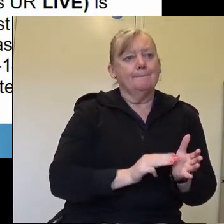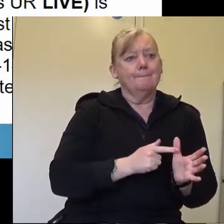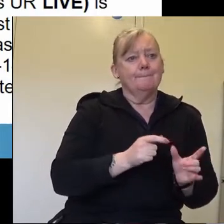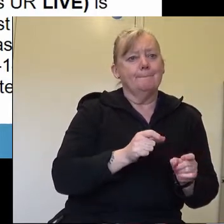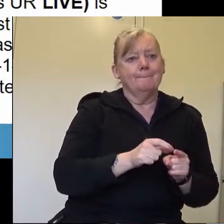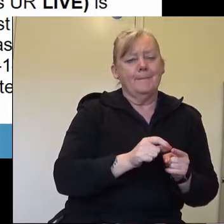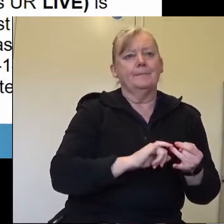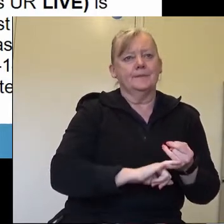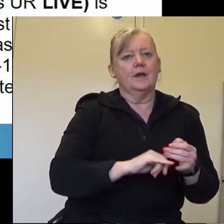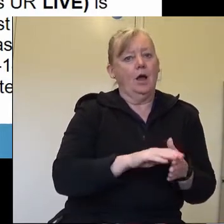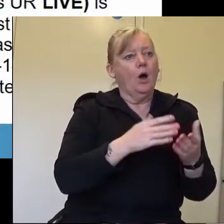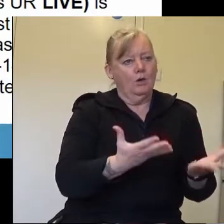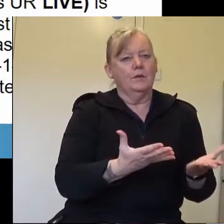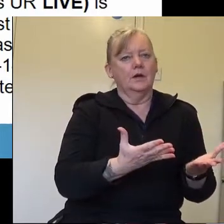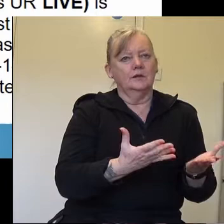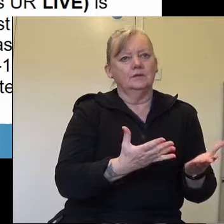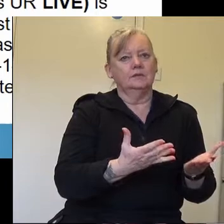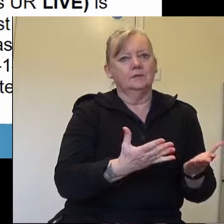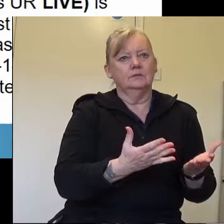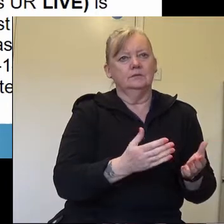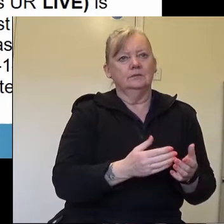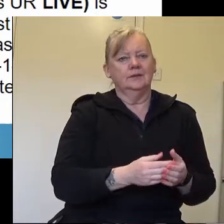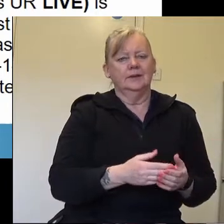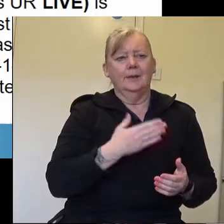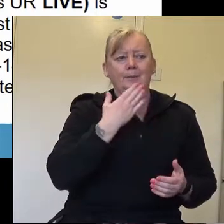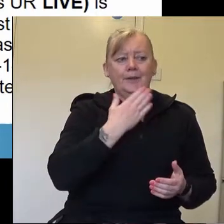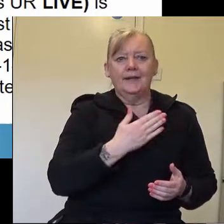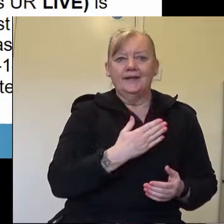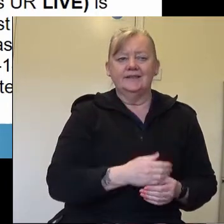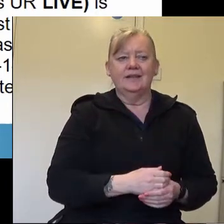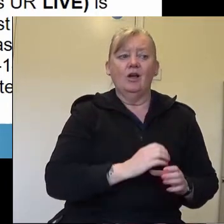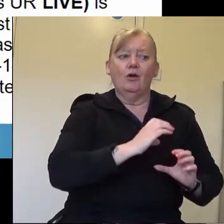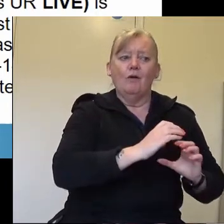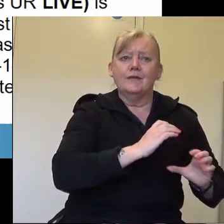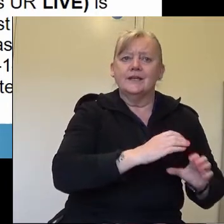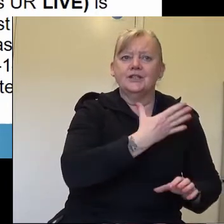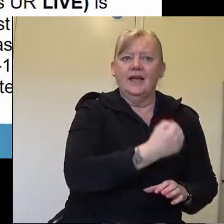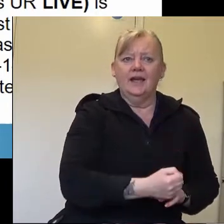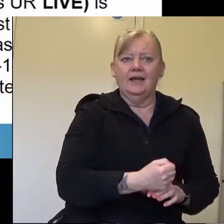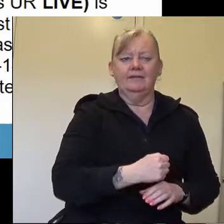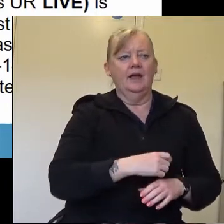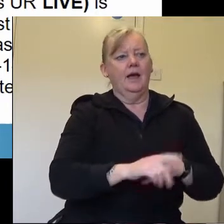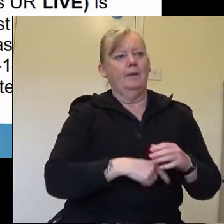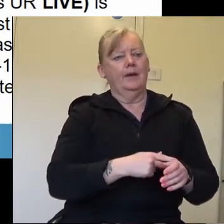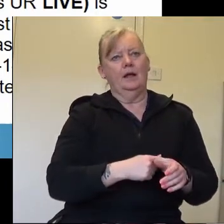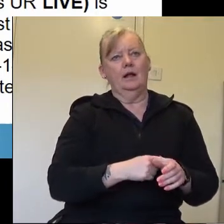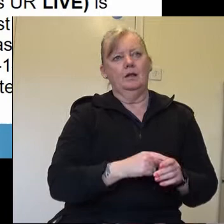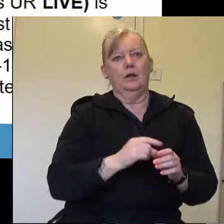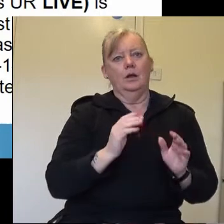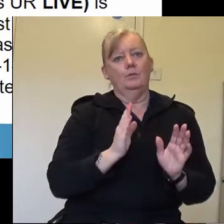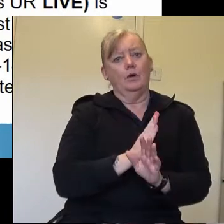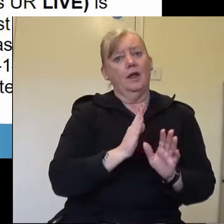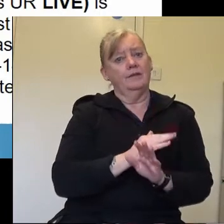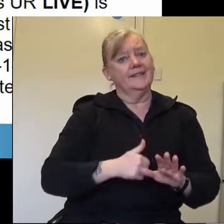children have the maps, the Snap maps open, please have a conversation with them in relation to